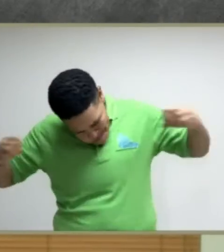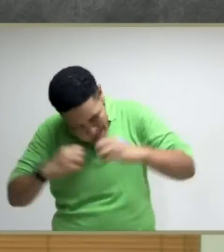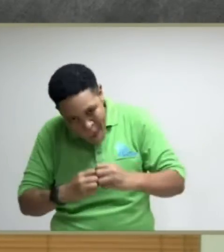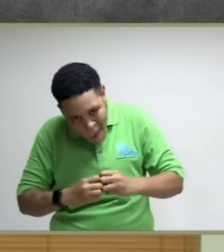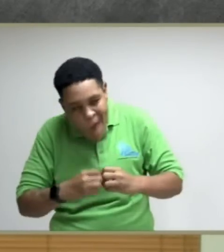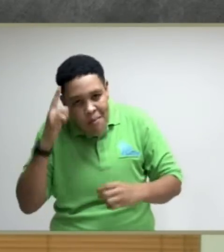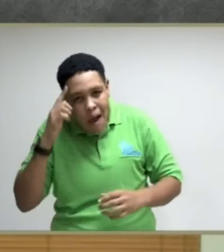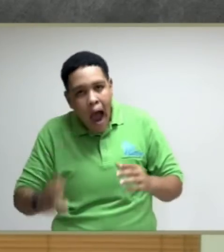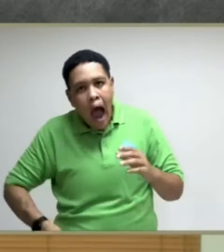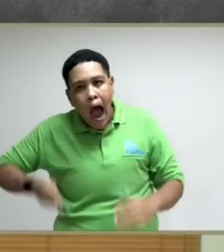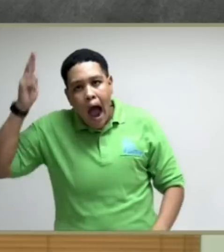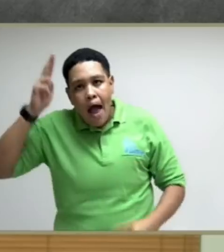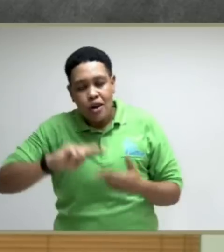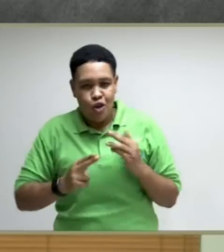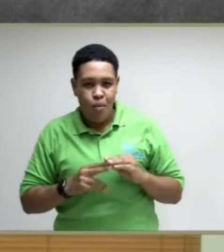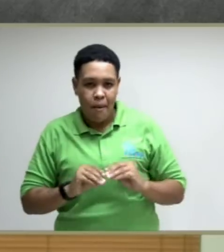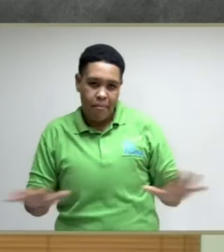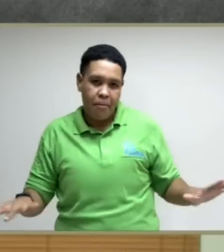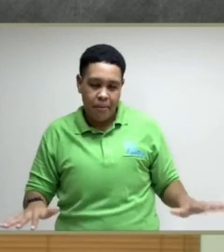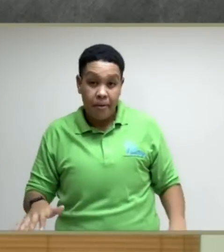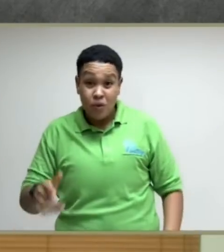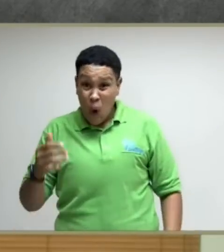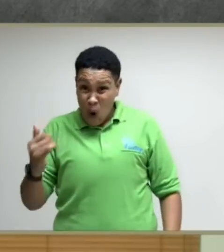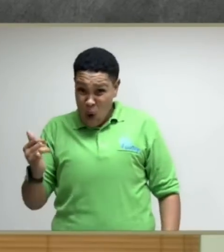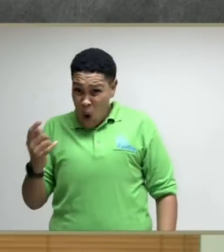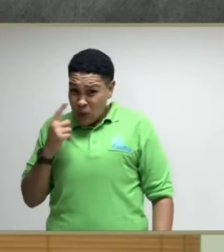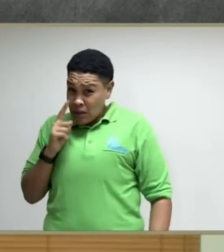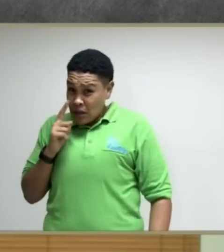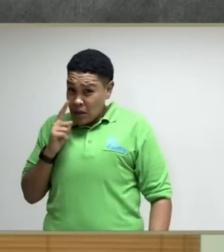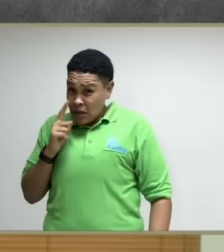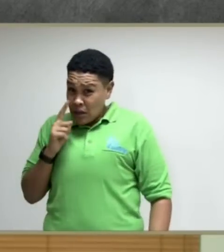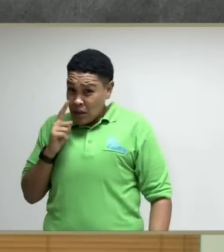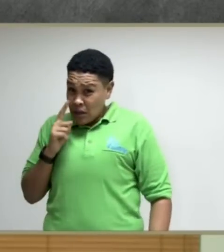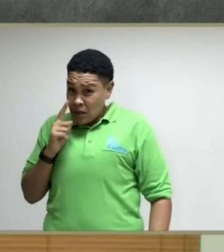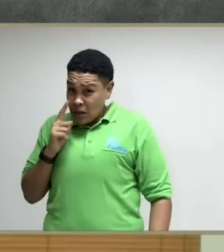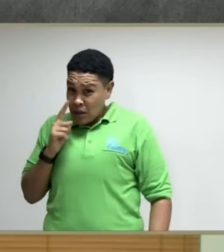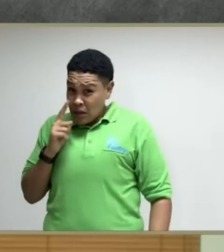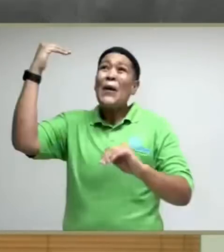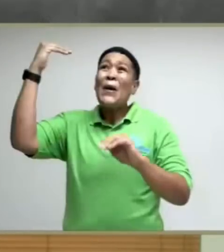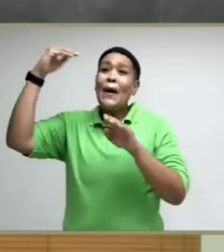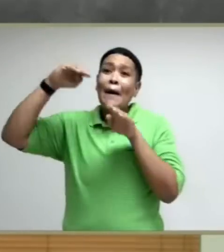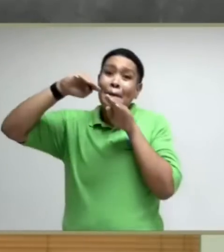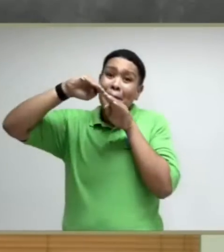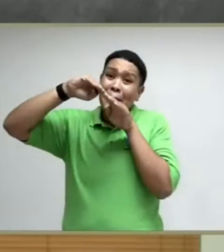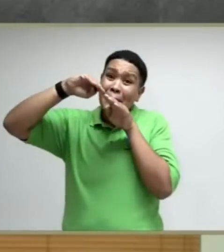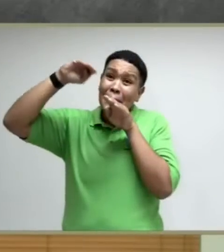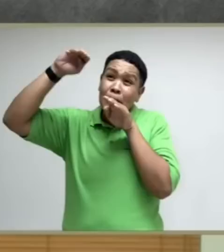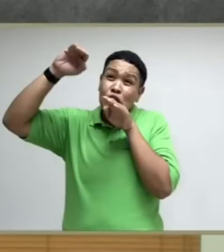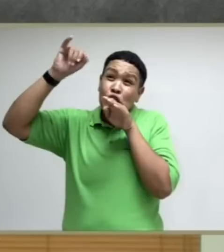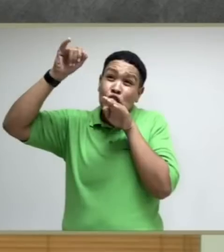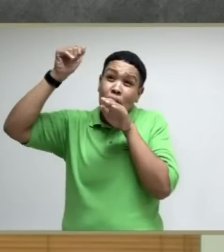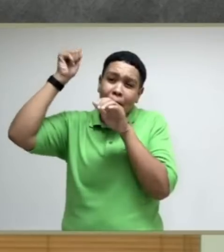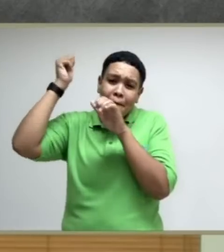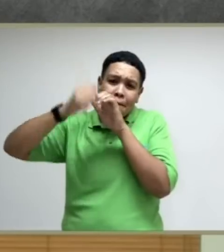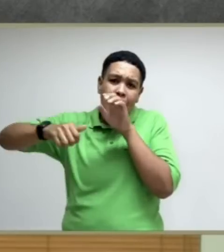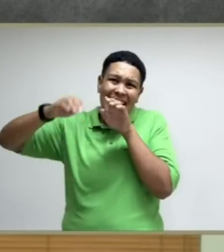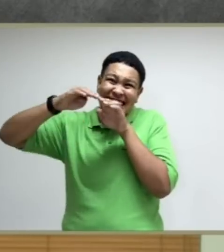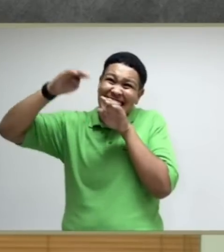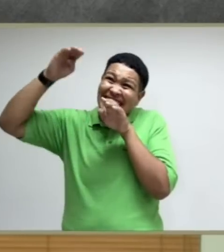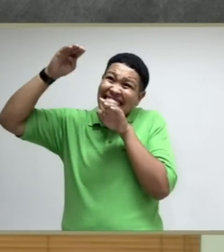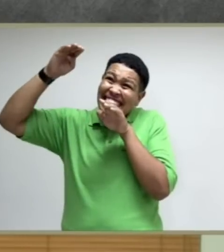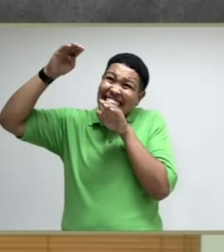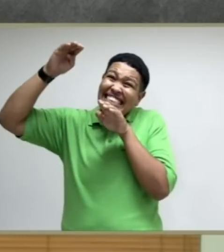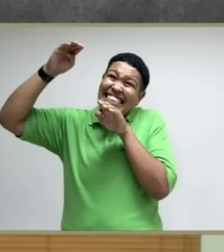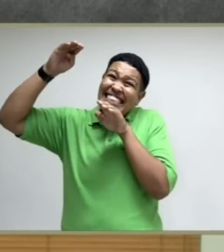this surge, which we hope we are at the peak at, or maybe have just passed the peak, then we would have seen that we